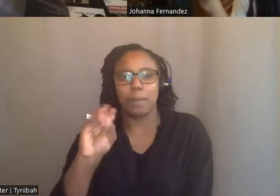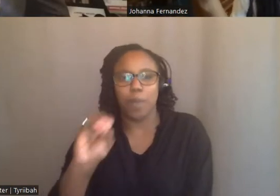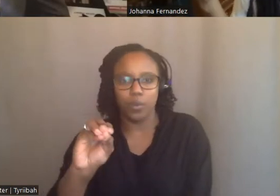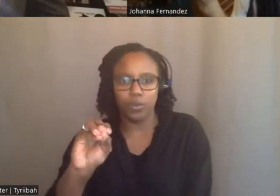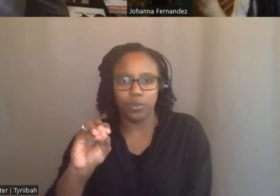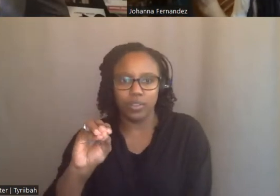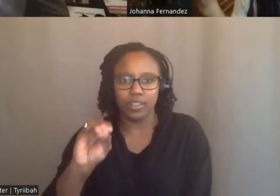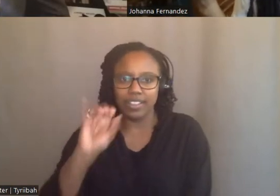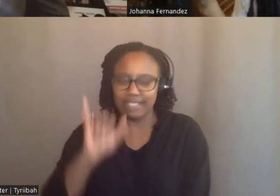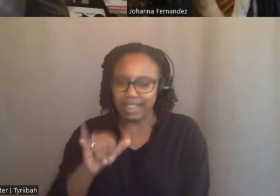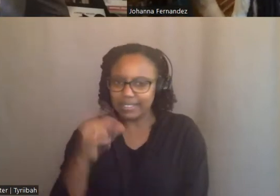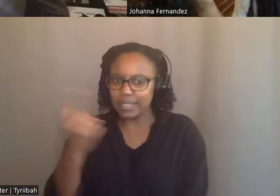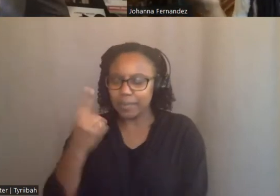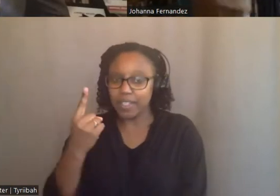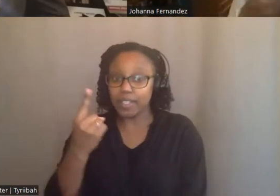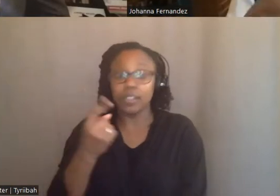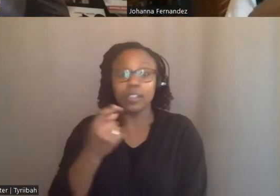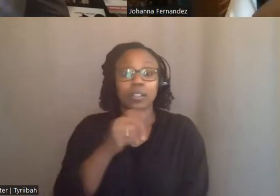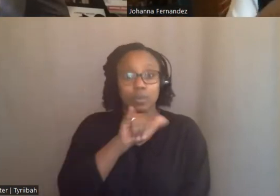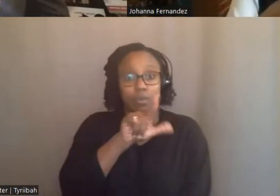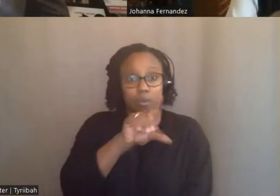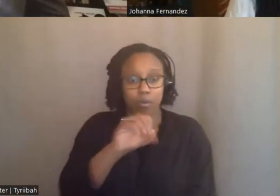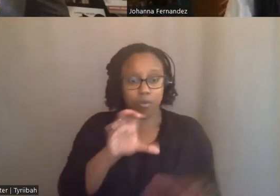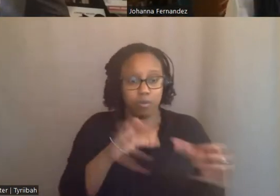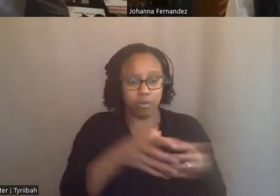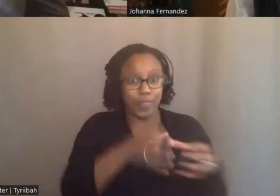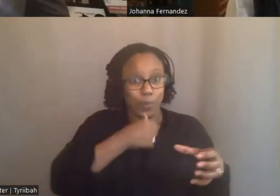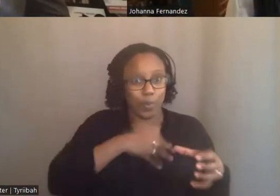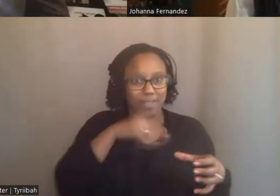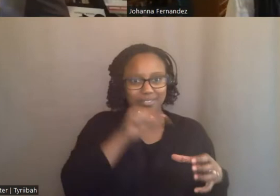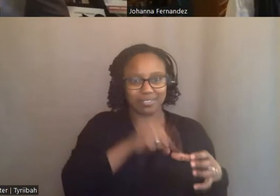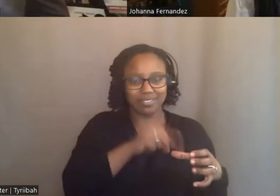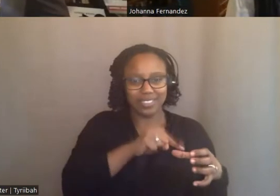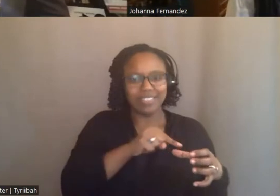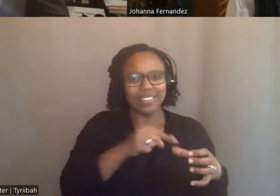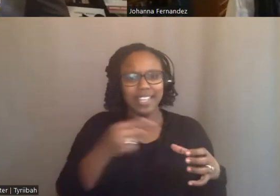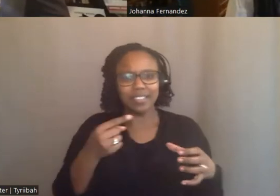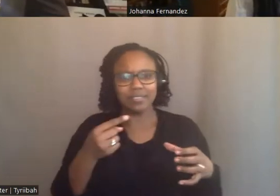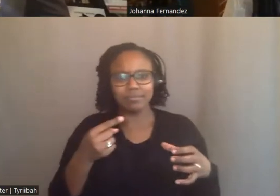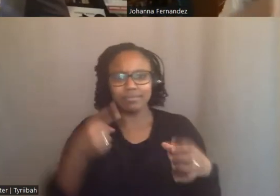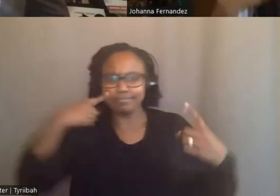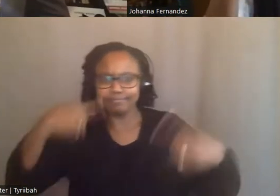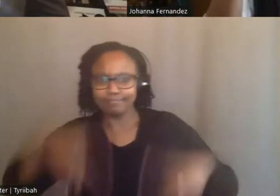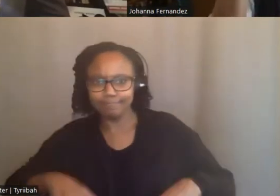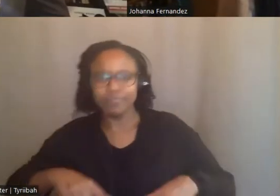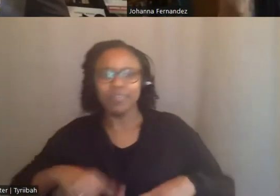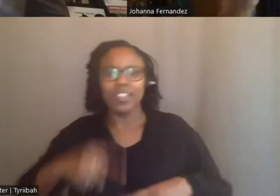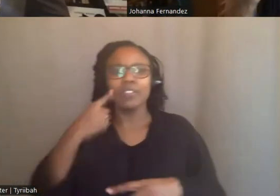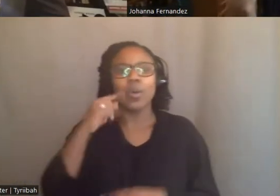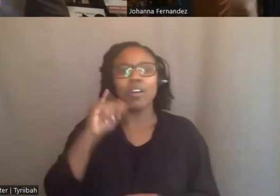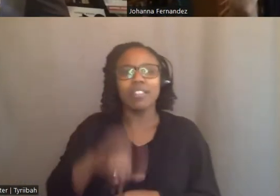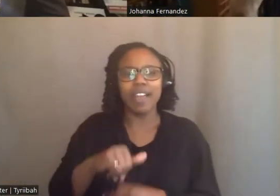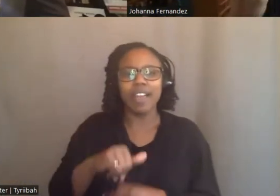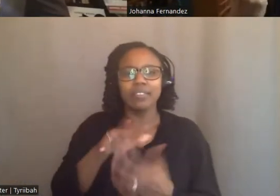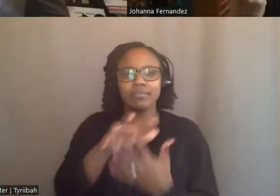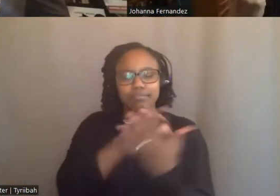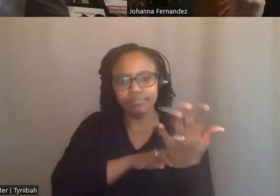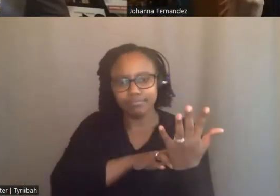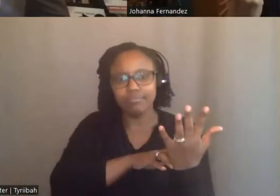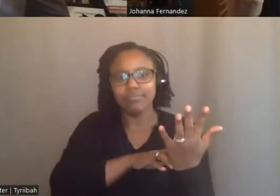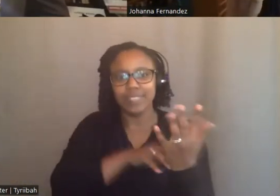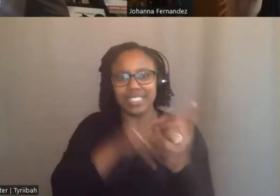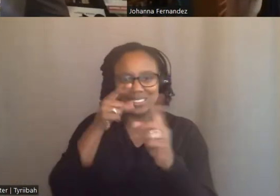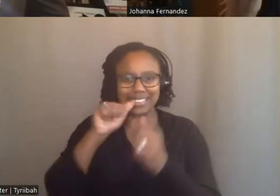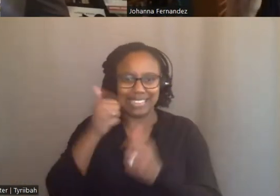in November 1969 when the 10-point program was drafted. After the church occupation